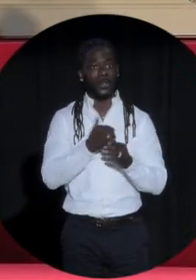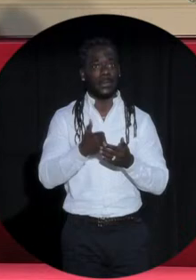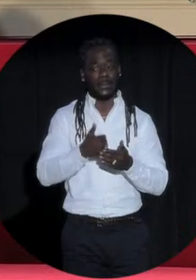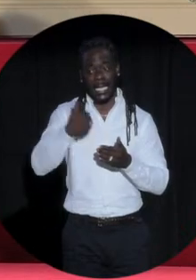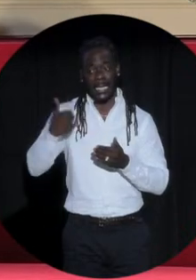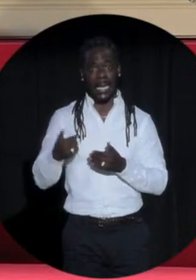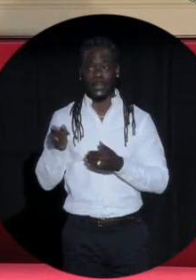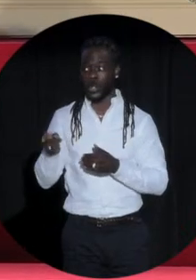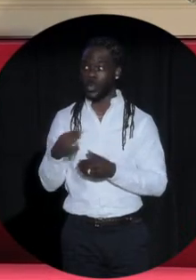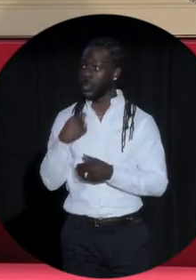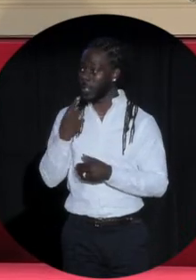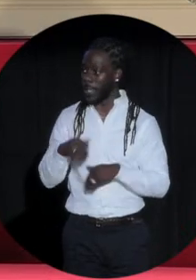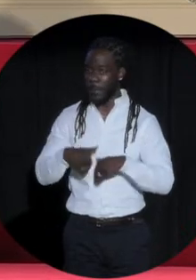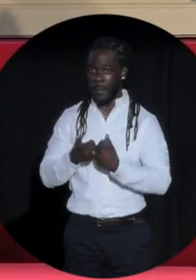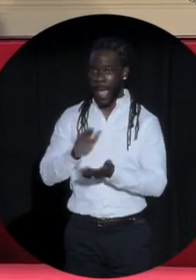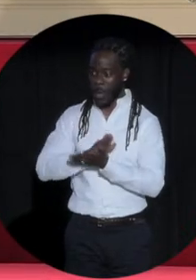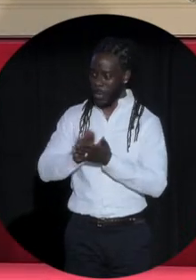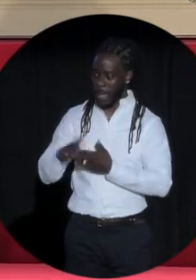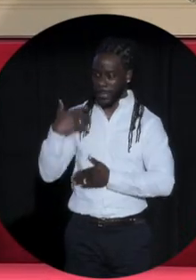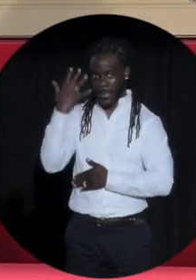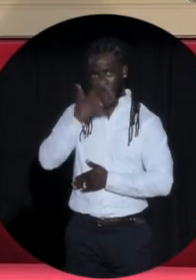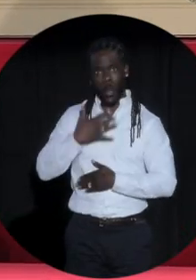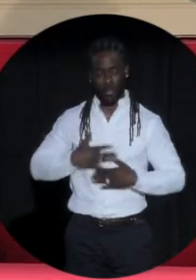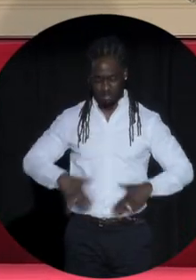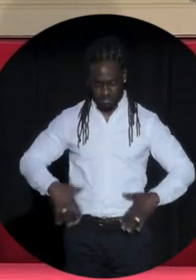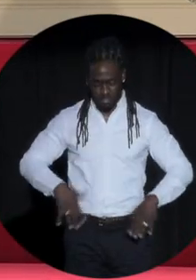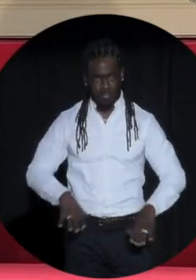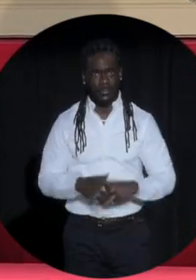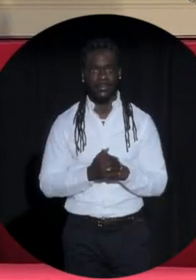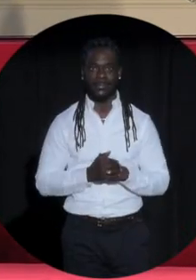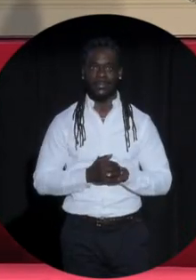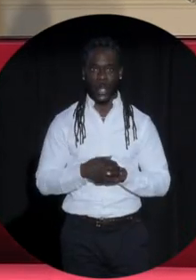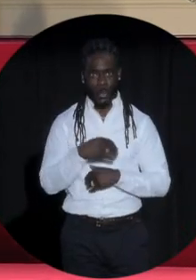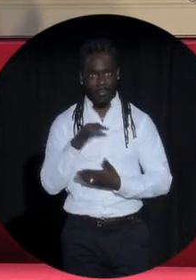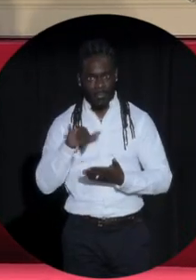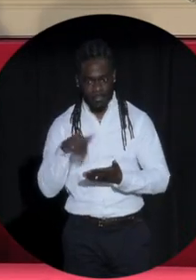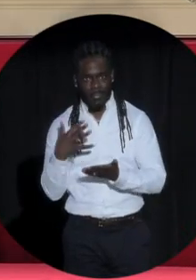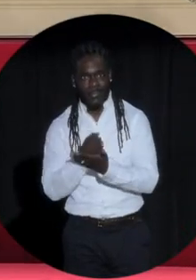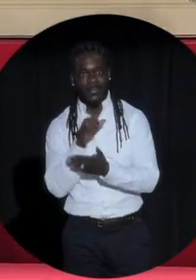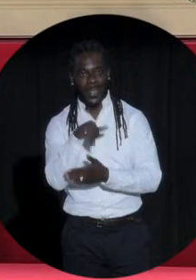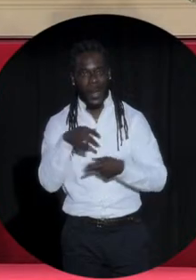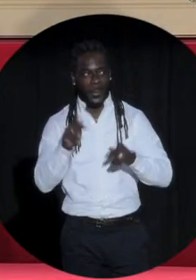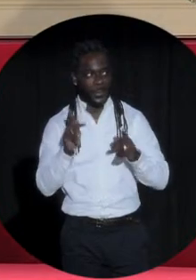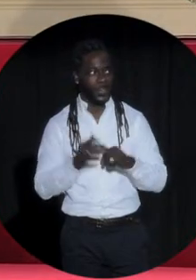great they look? Did you take that opportunity?